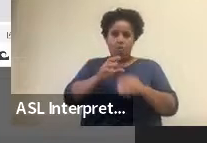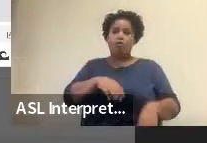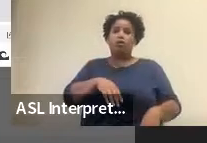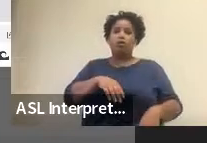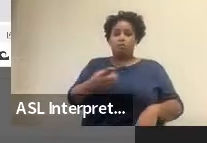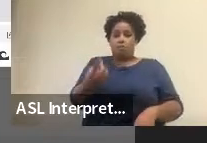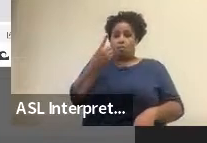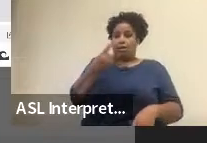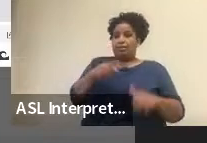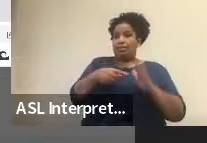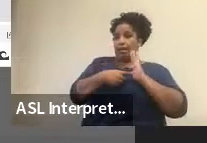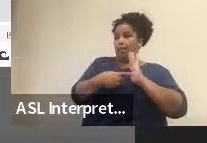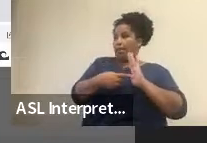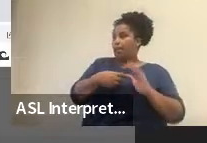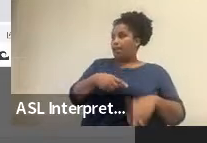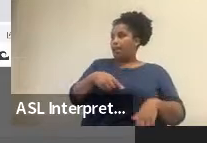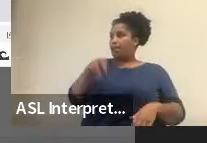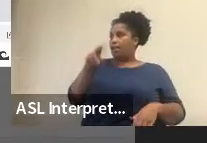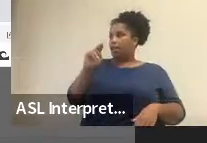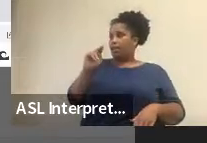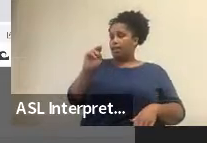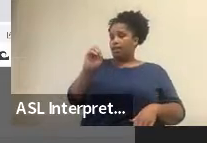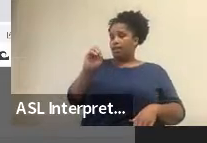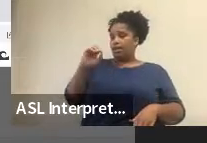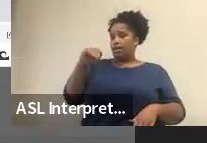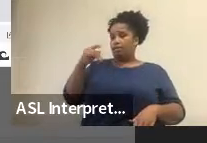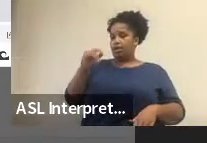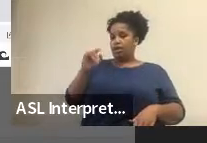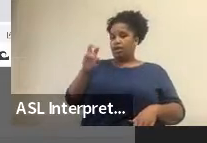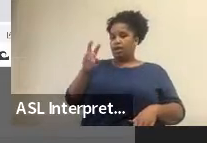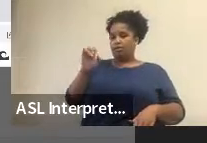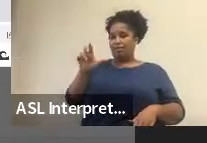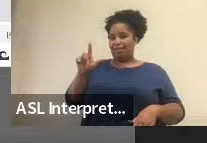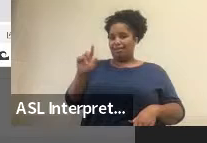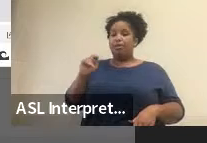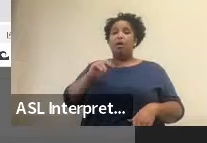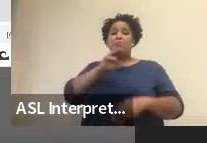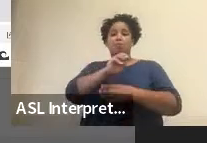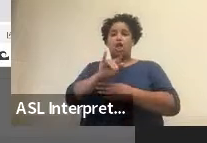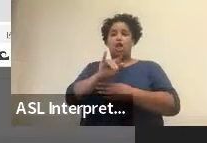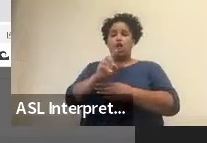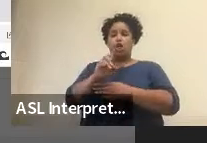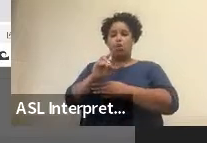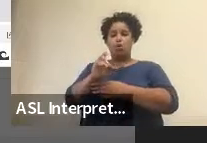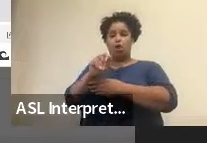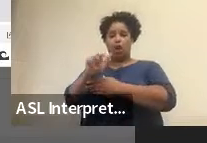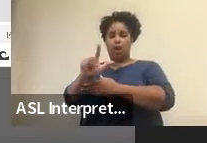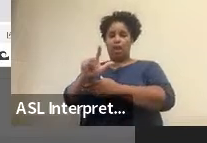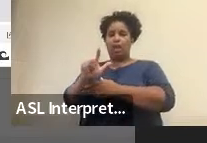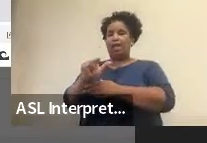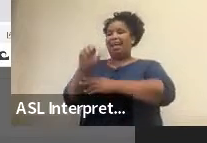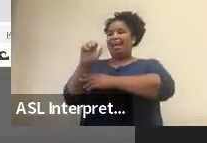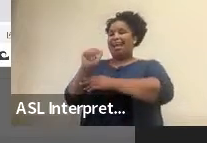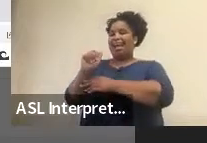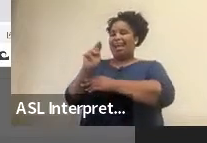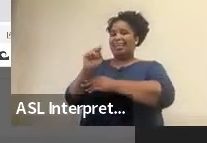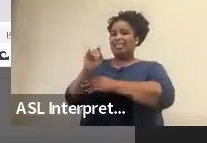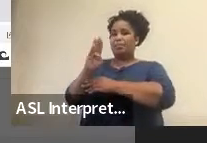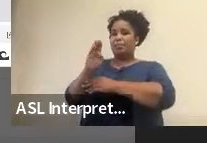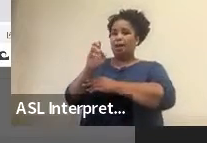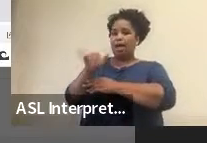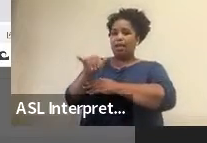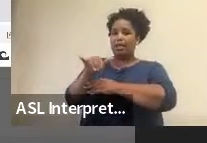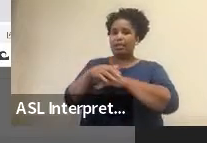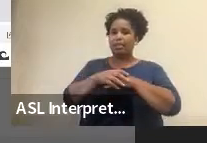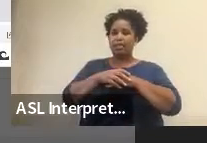One of the examples is bebtelovimab, which is a monoclonal antibody, but people are trying to look at that,